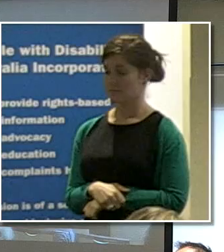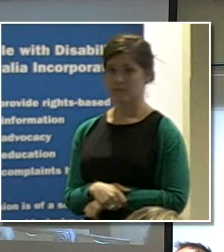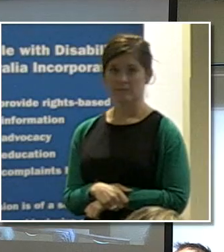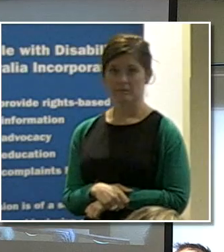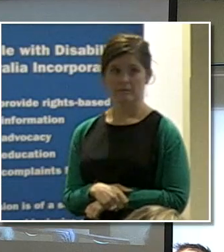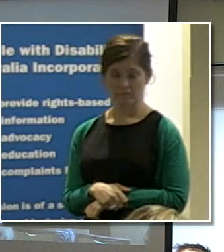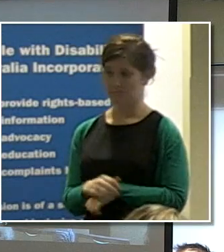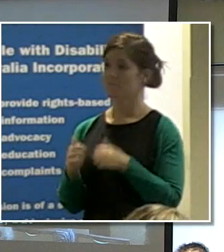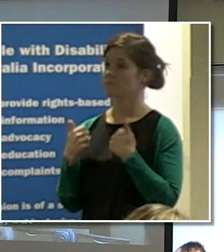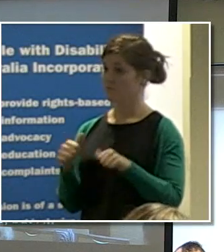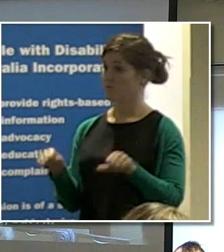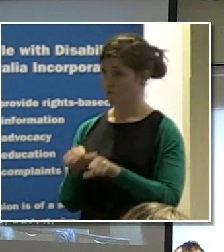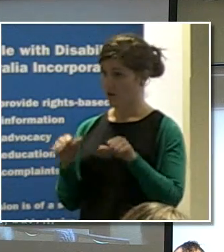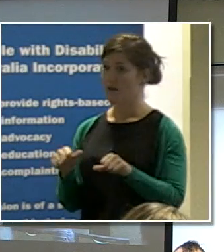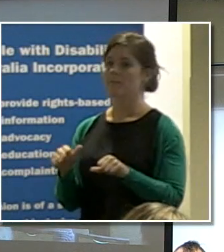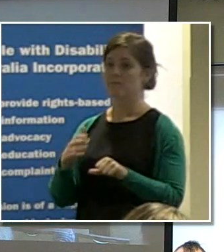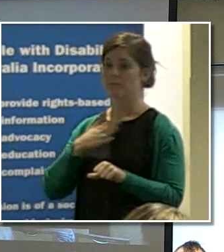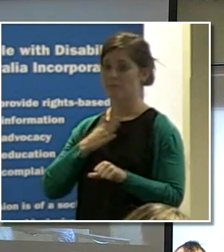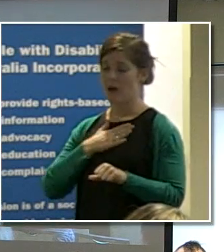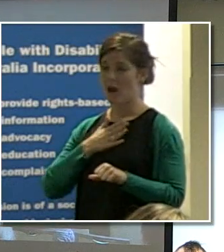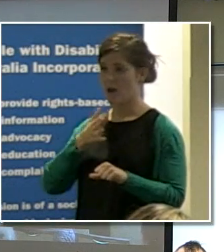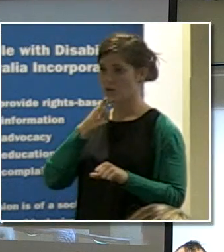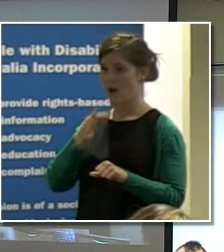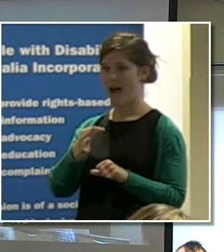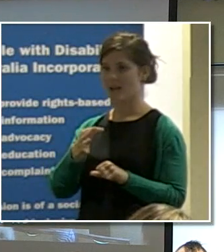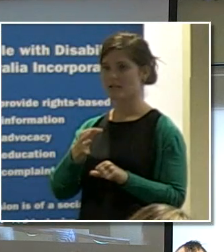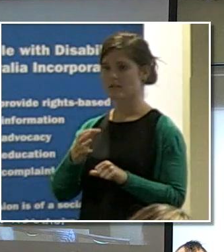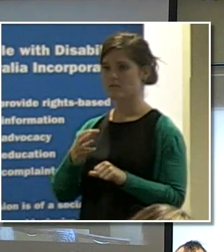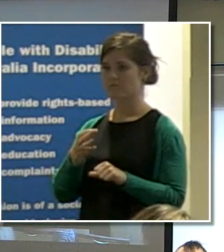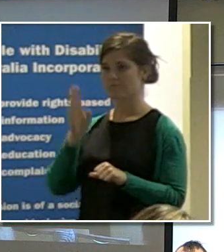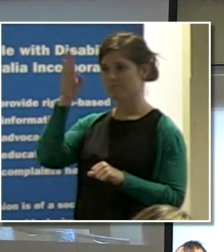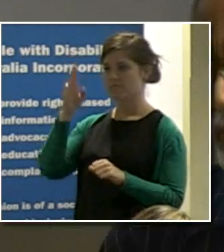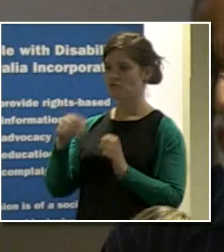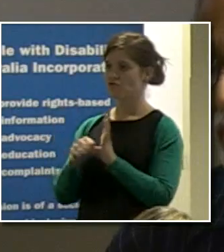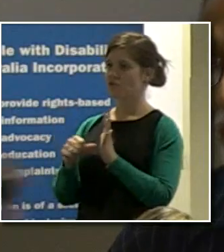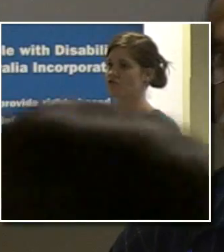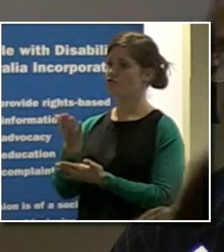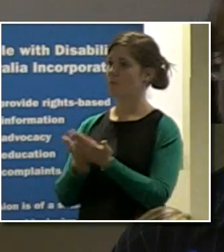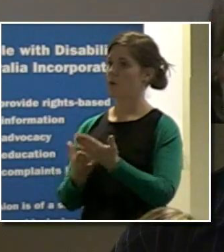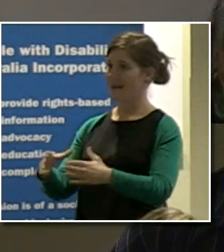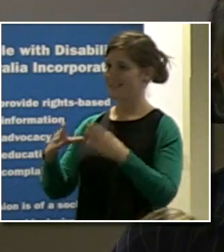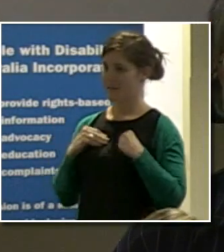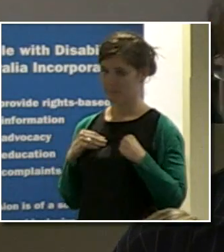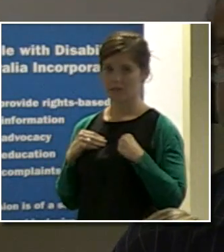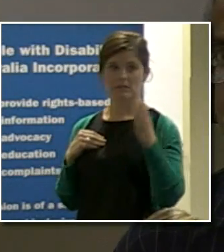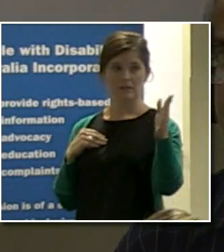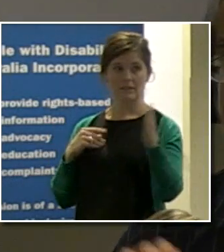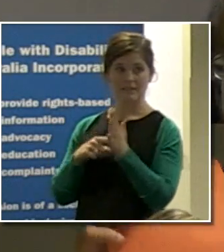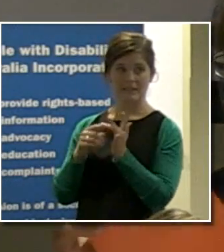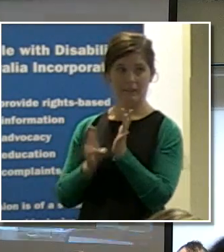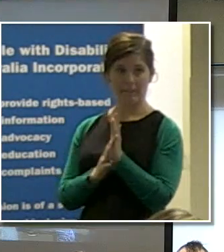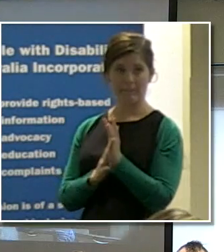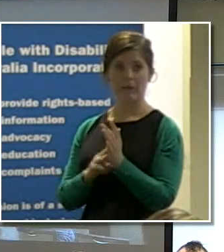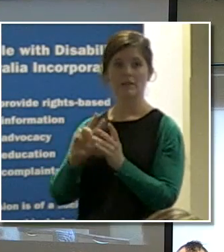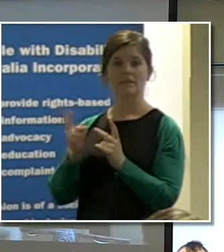If so, I might invite a motion that the Treasurer's report be accepted from the floor. Tim